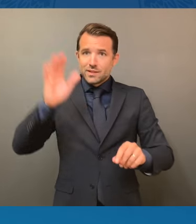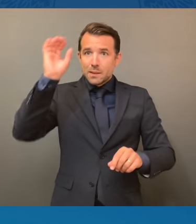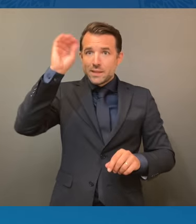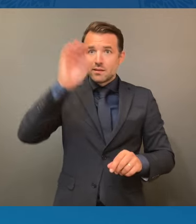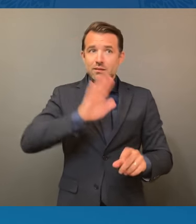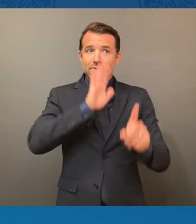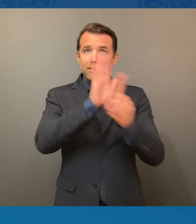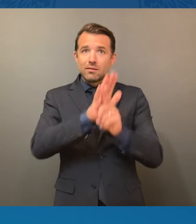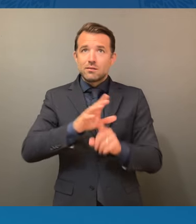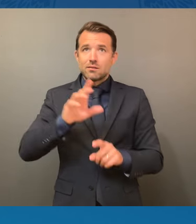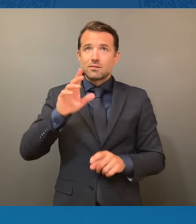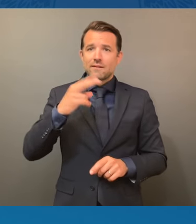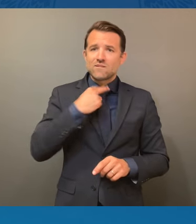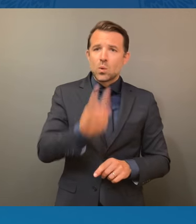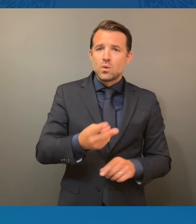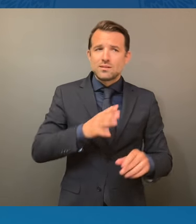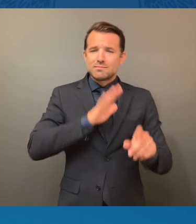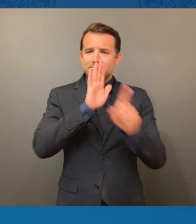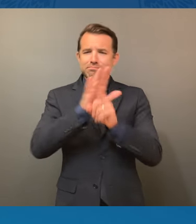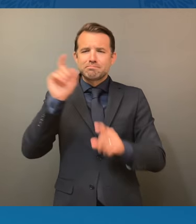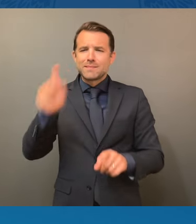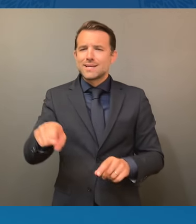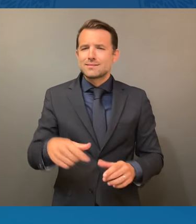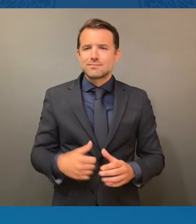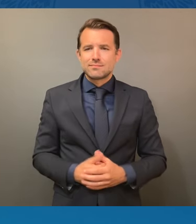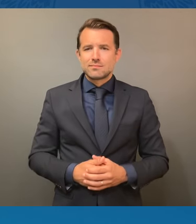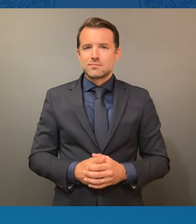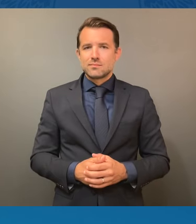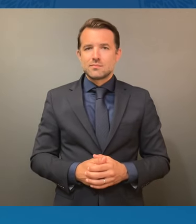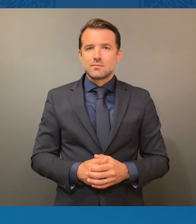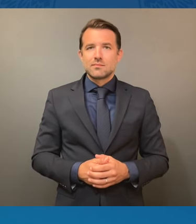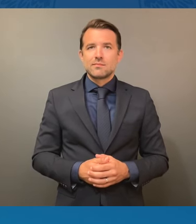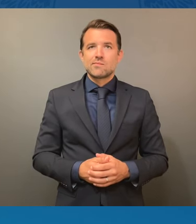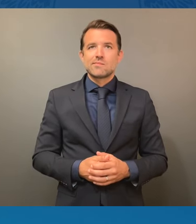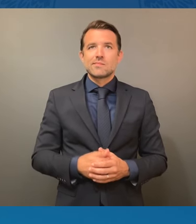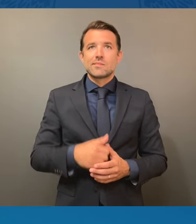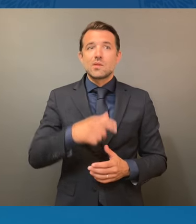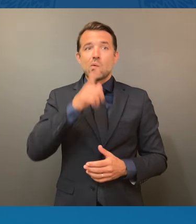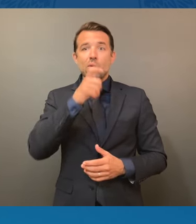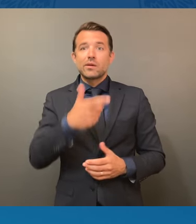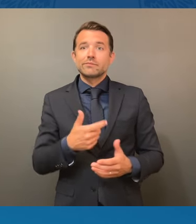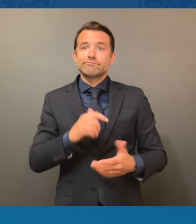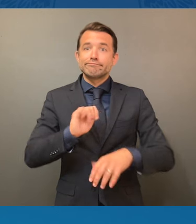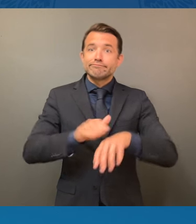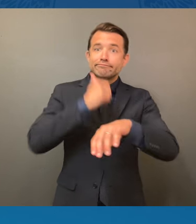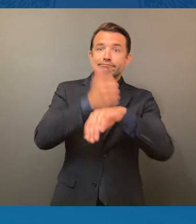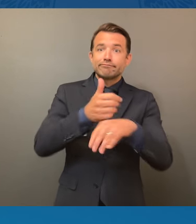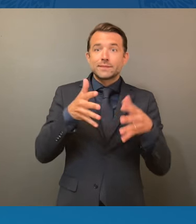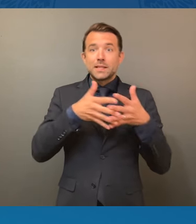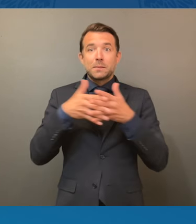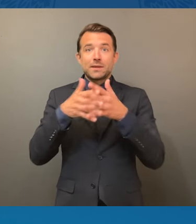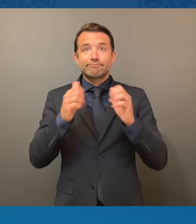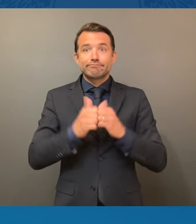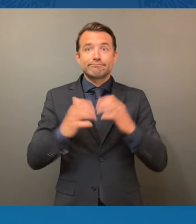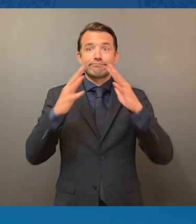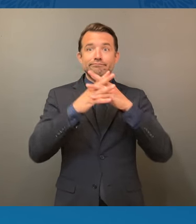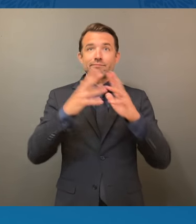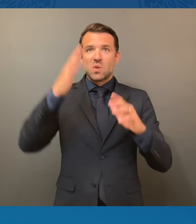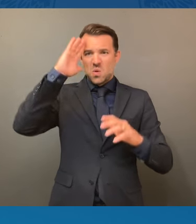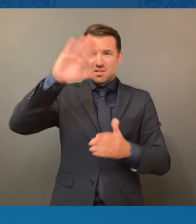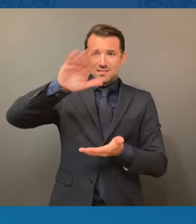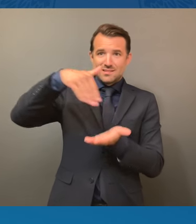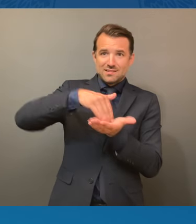this organization and its founders knew to be at the core of all of the other rights and freedoms